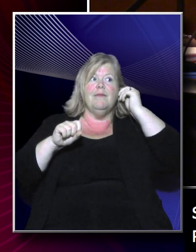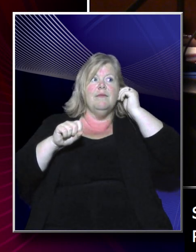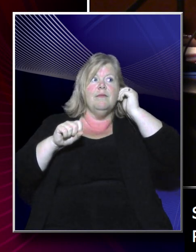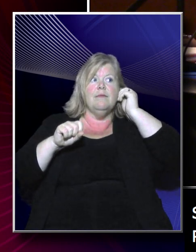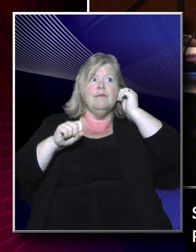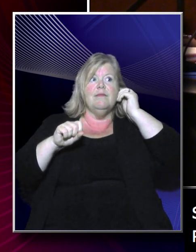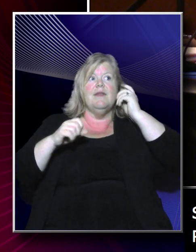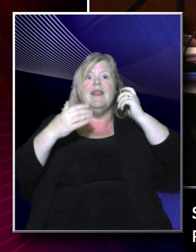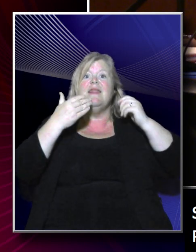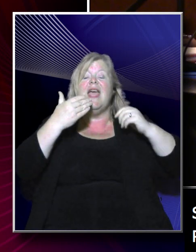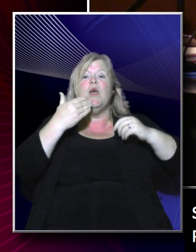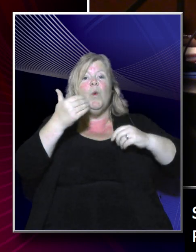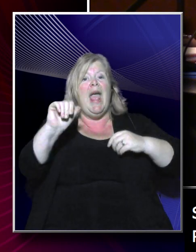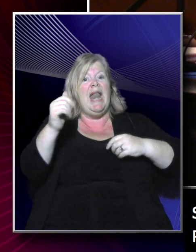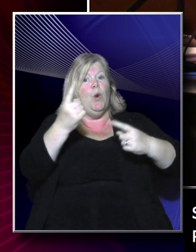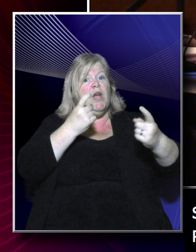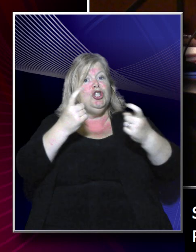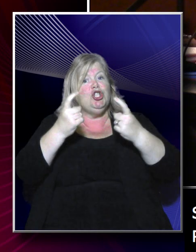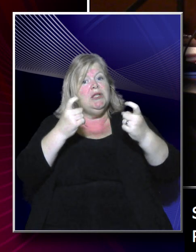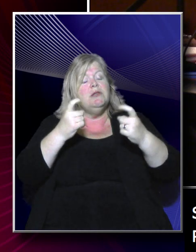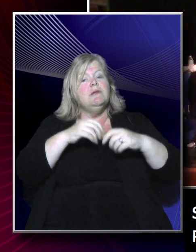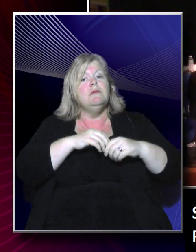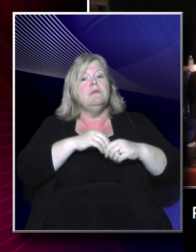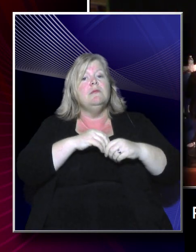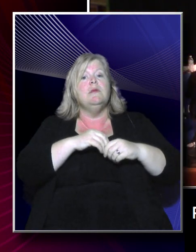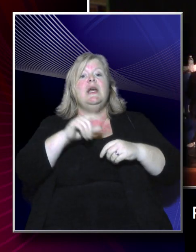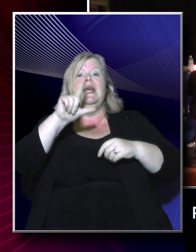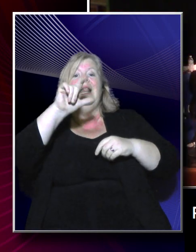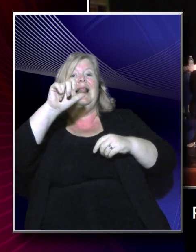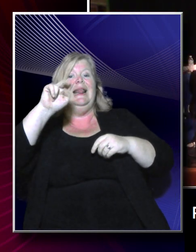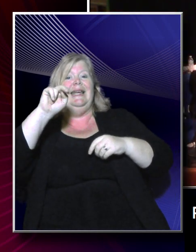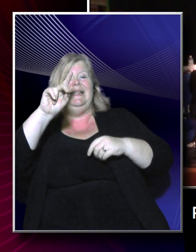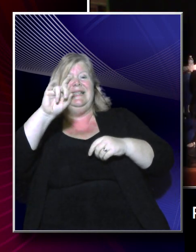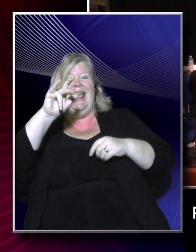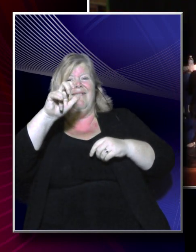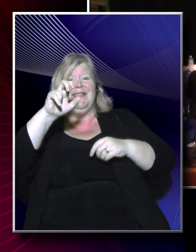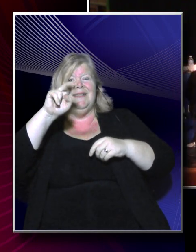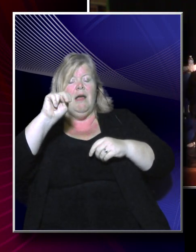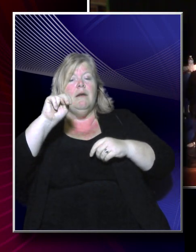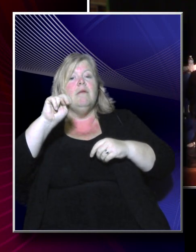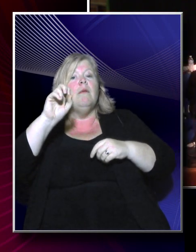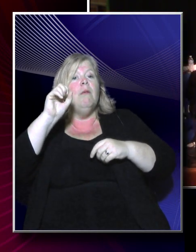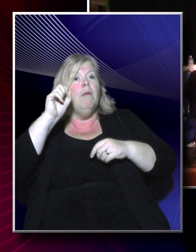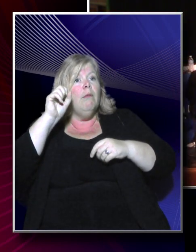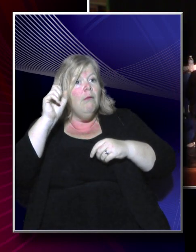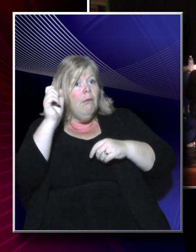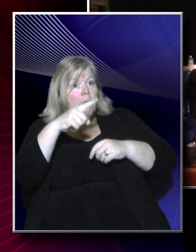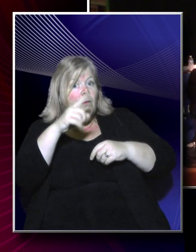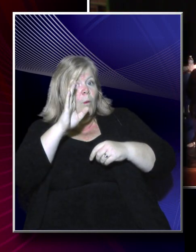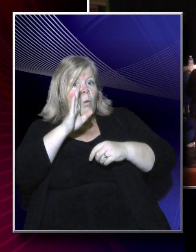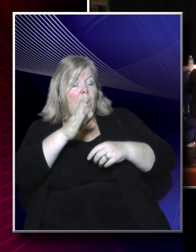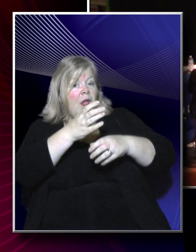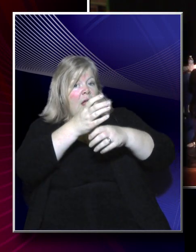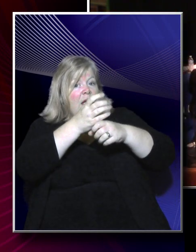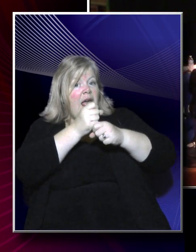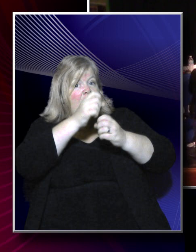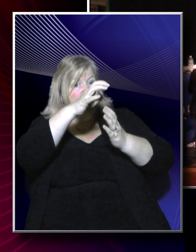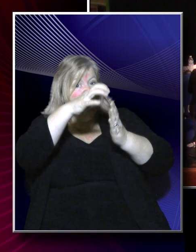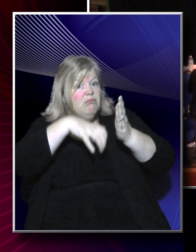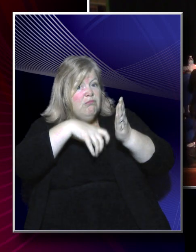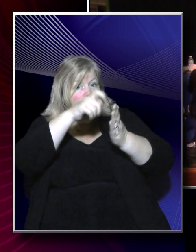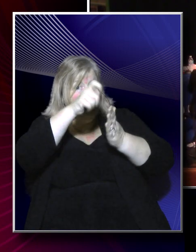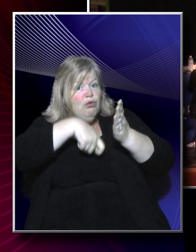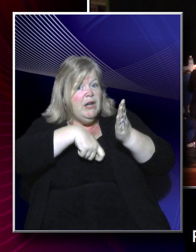Thank you. Any questions? Lynn Davison, will we get a written report with